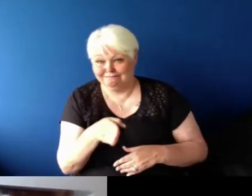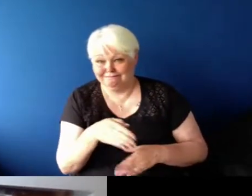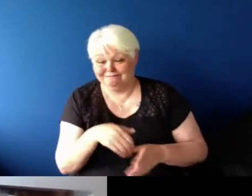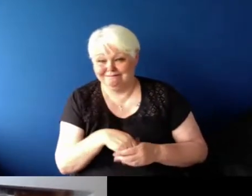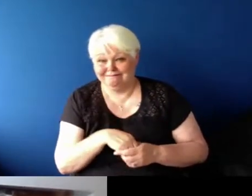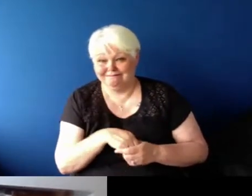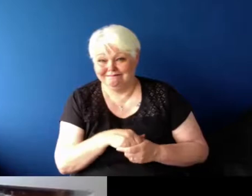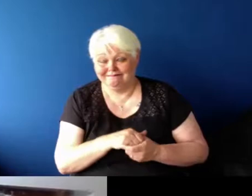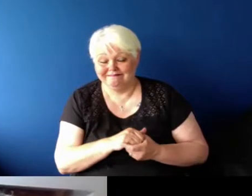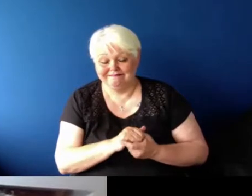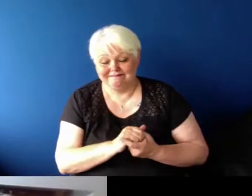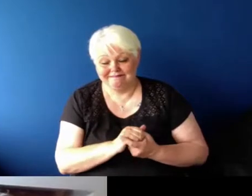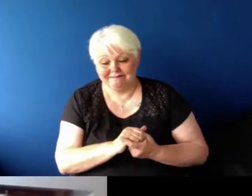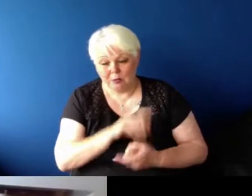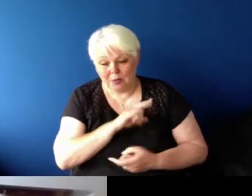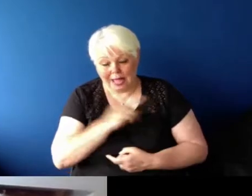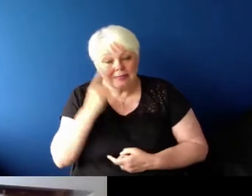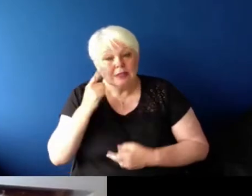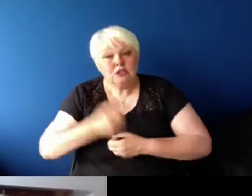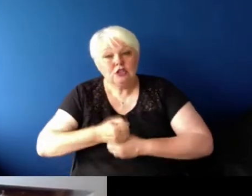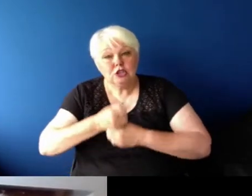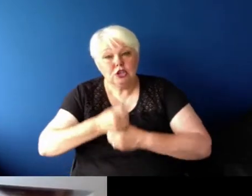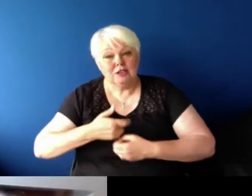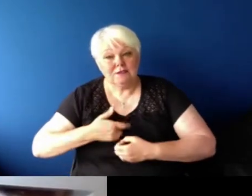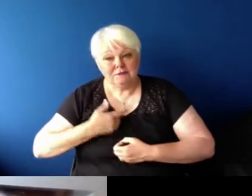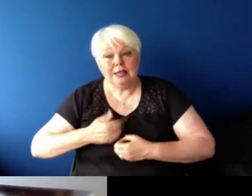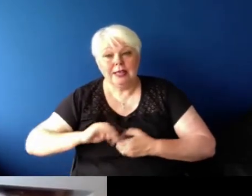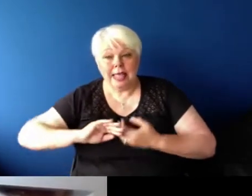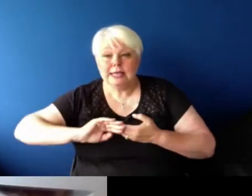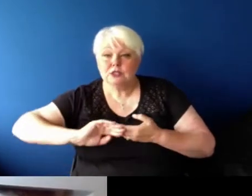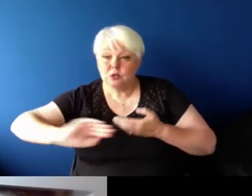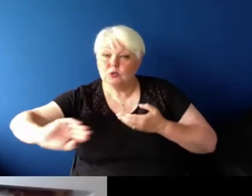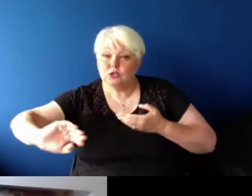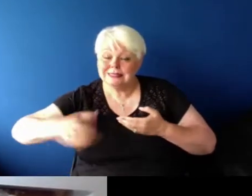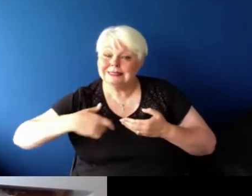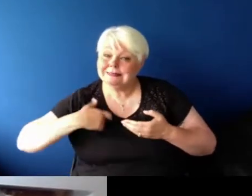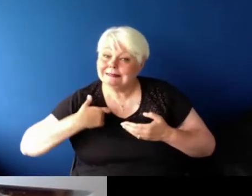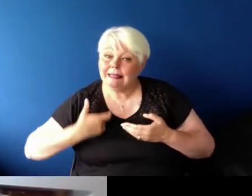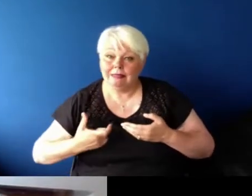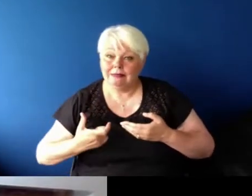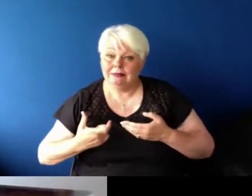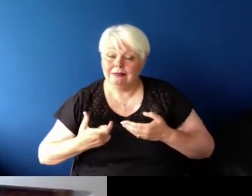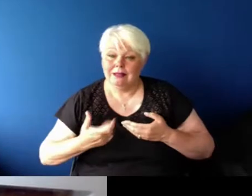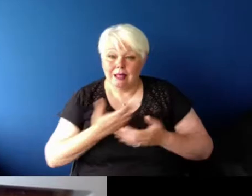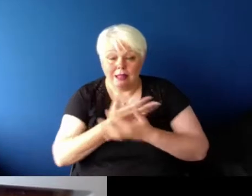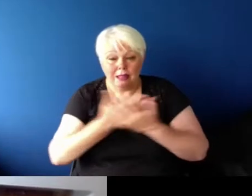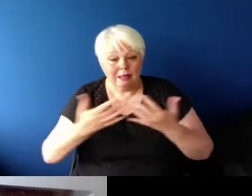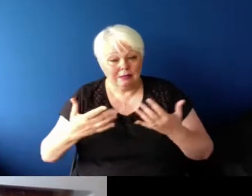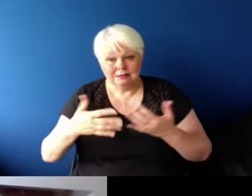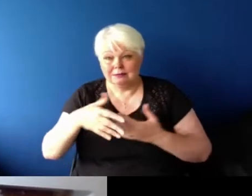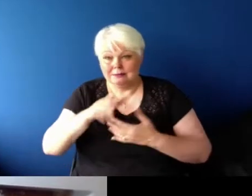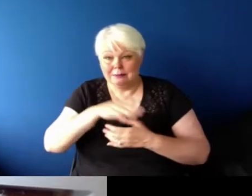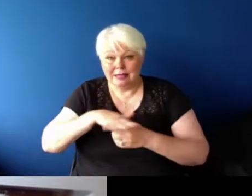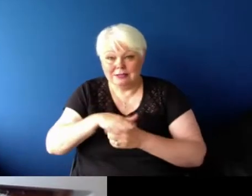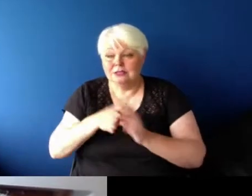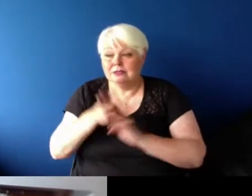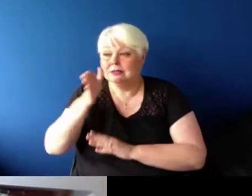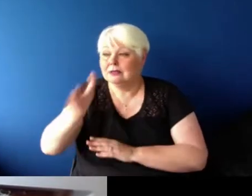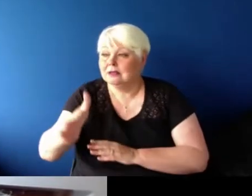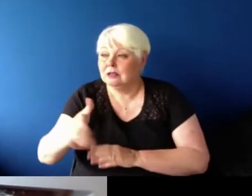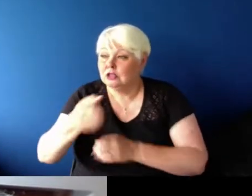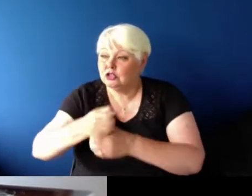because I think that the church can still feel like a place of exclusion, still is a place of exclusion in some places.